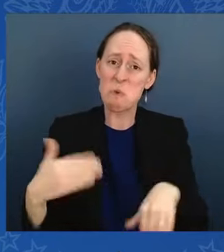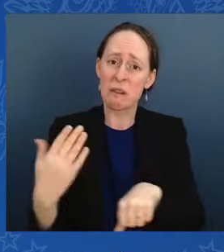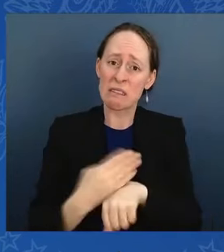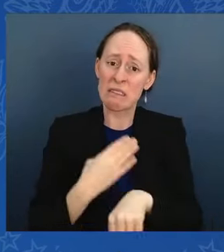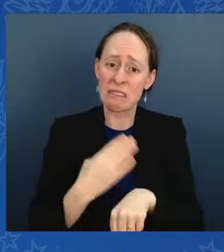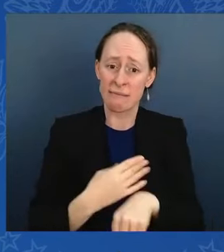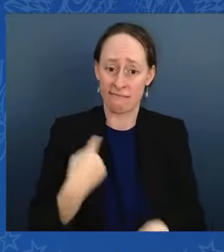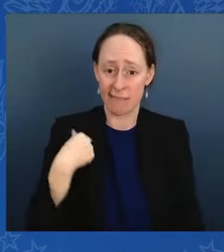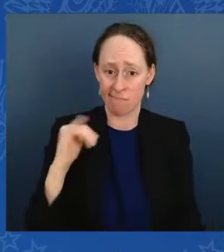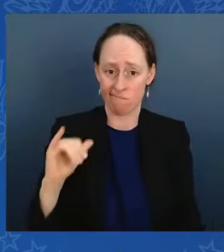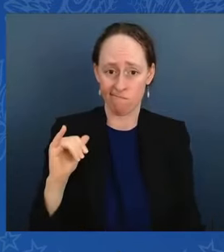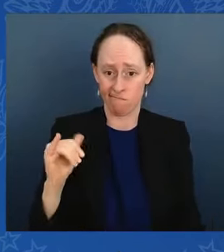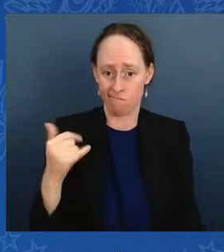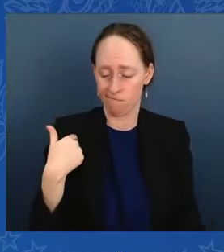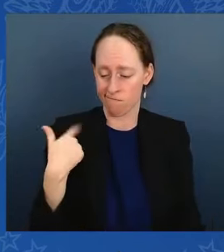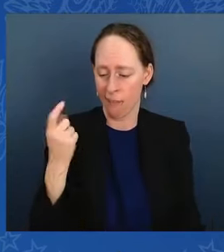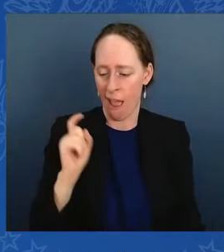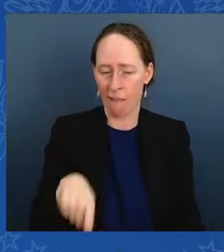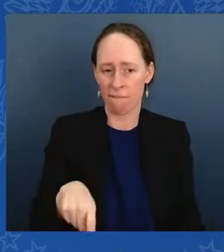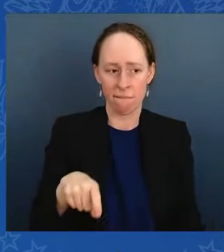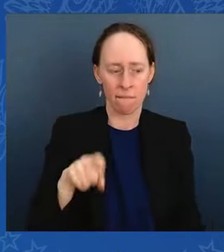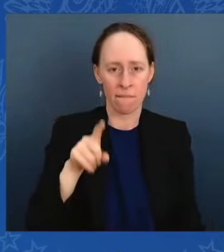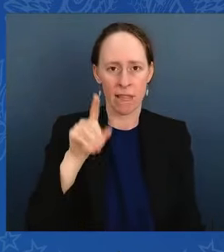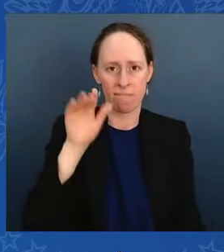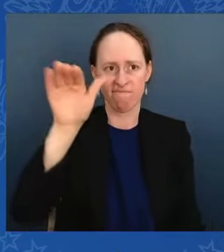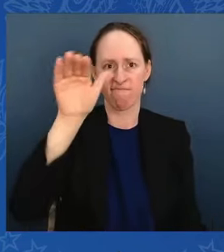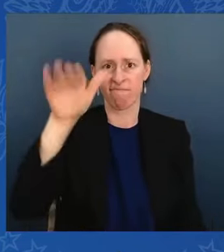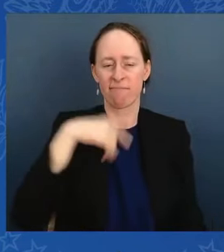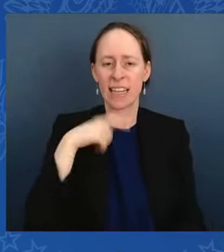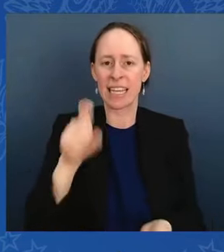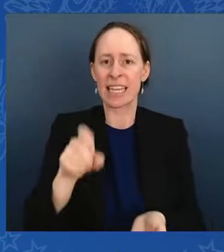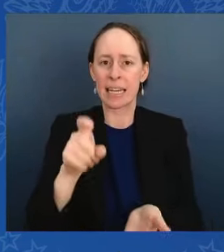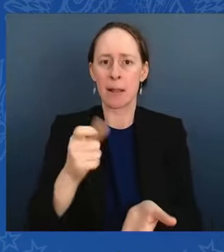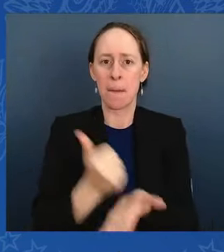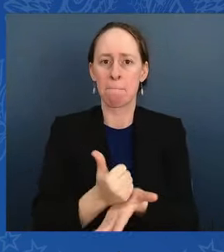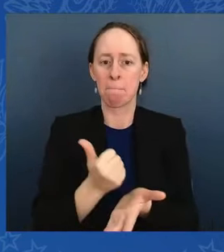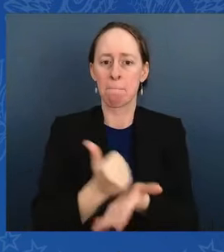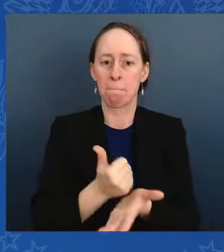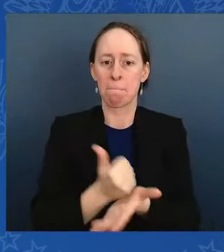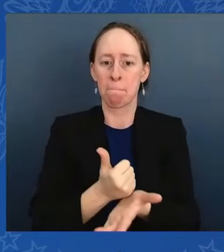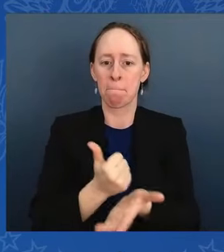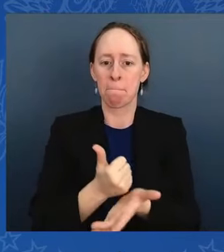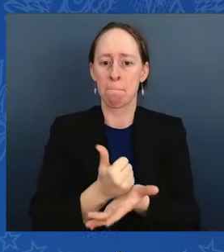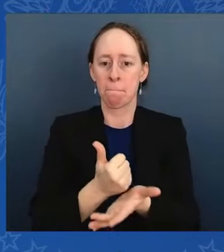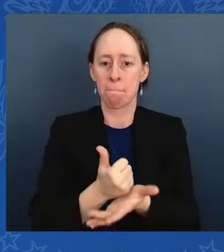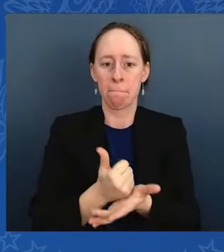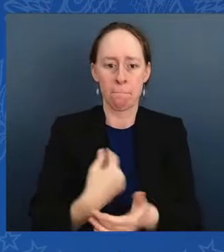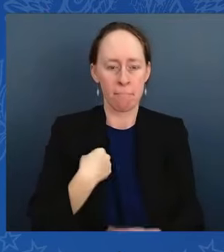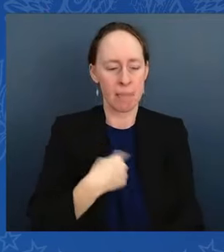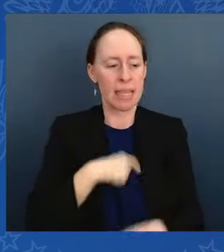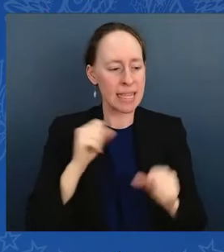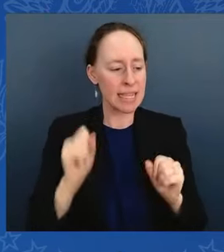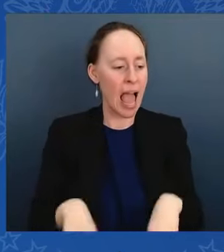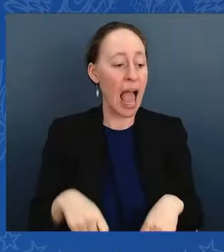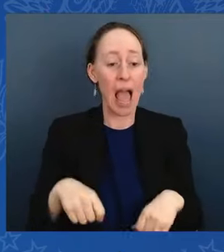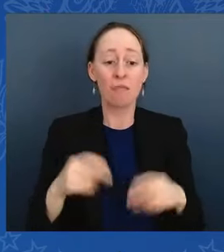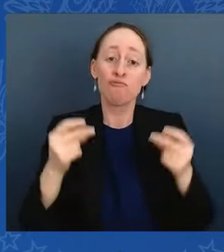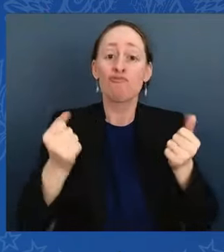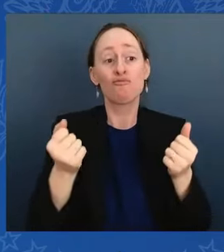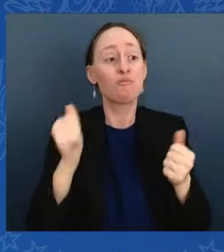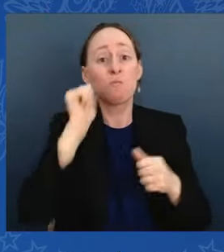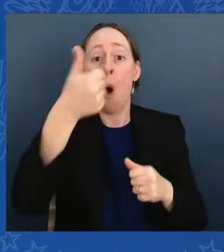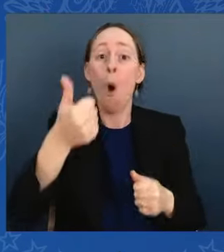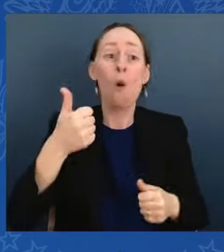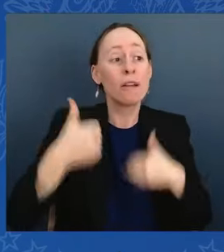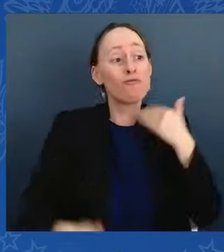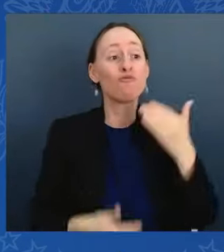That we're not just going to snap back from this. I mean, this is generational work that's involved